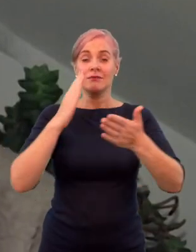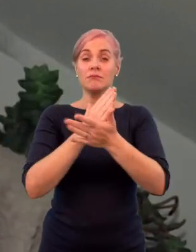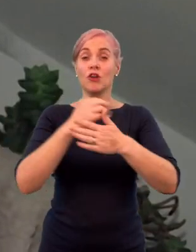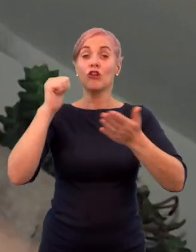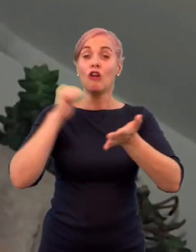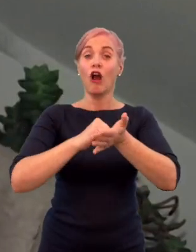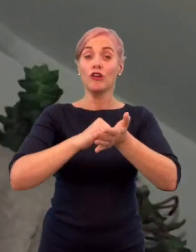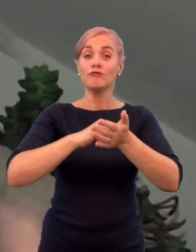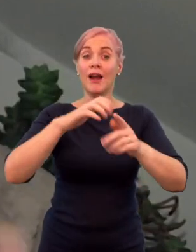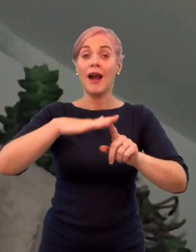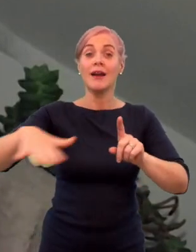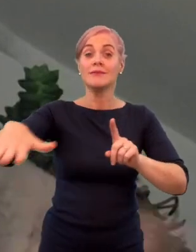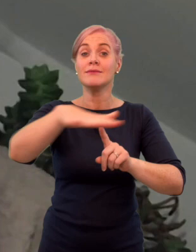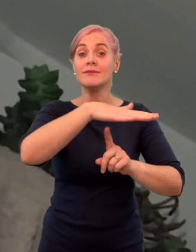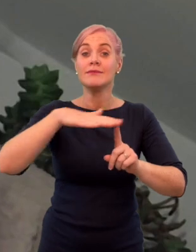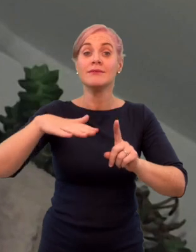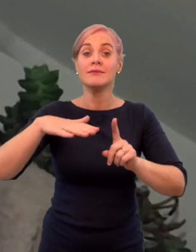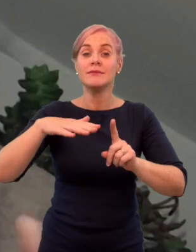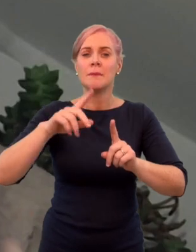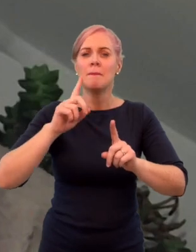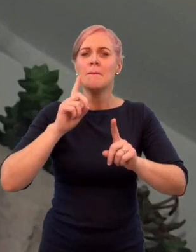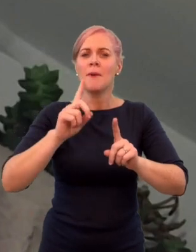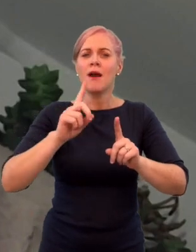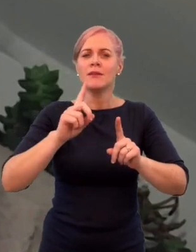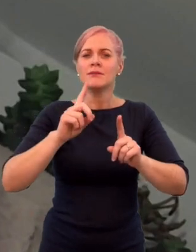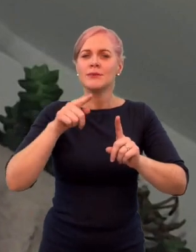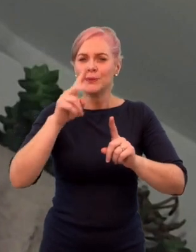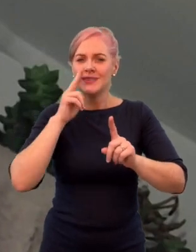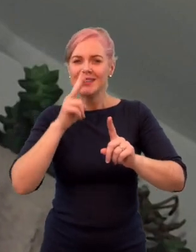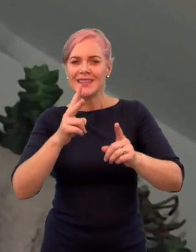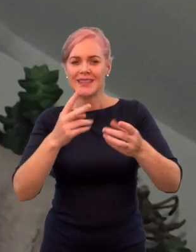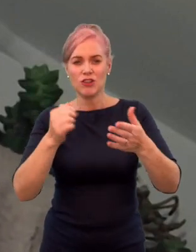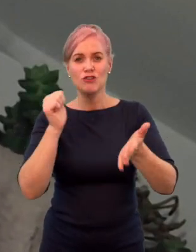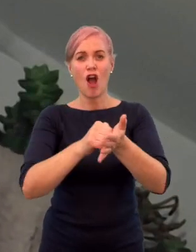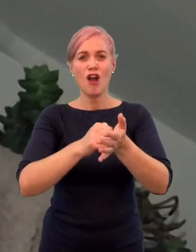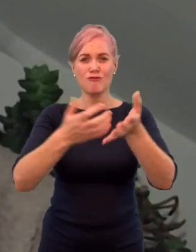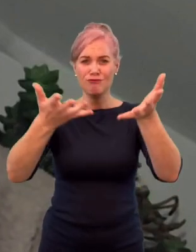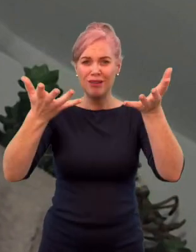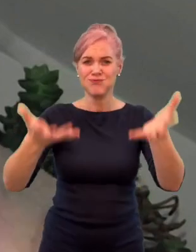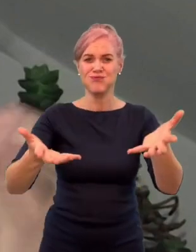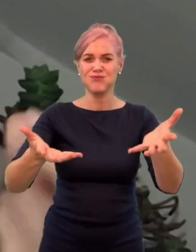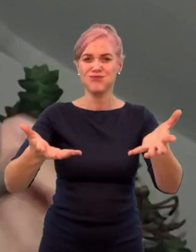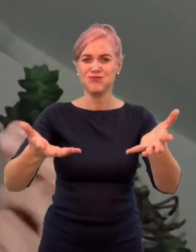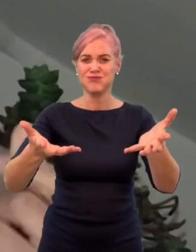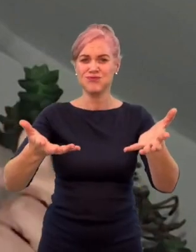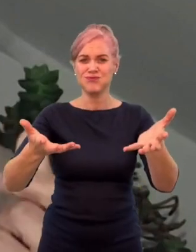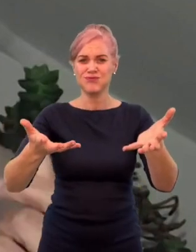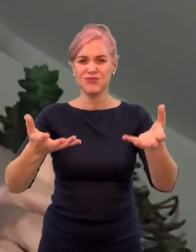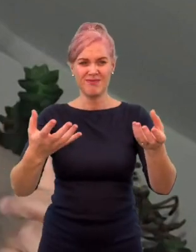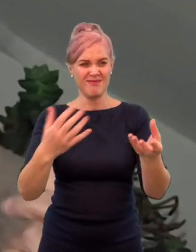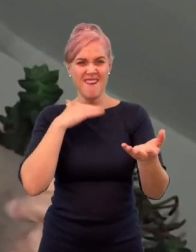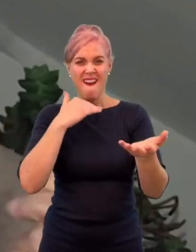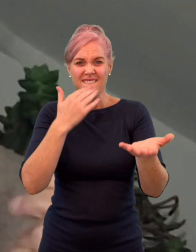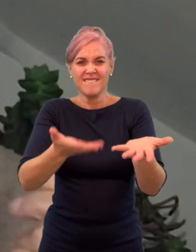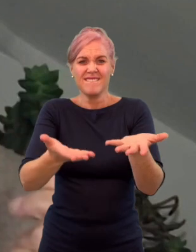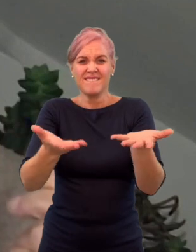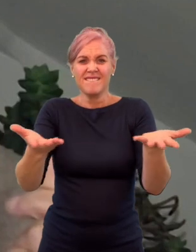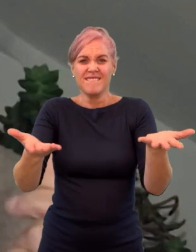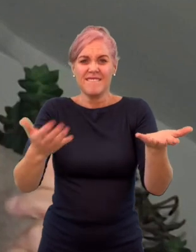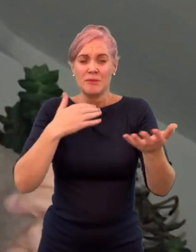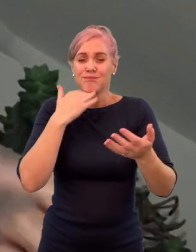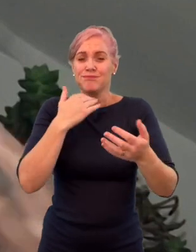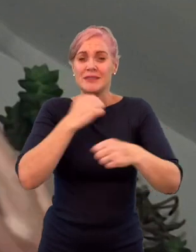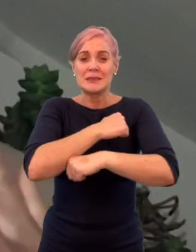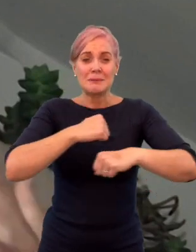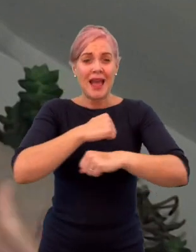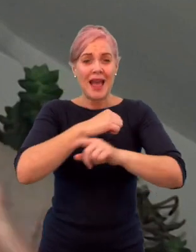just really creating a set, even though it's concrete and quite, um, you know, you assume that material is quite heavy, that